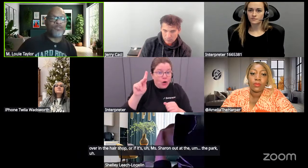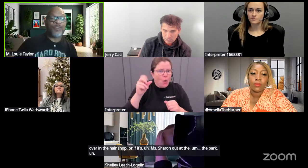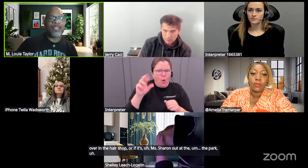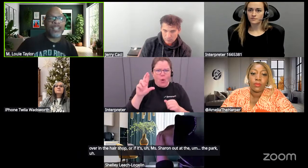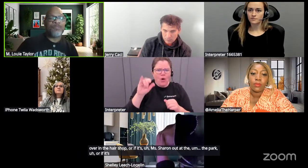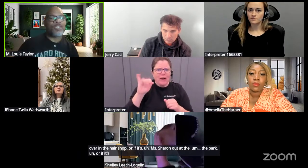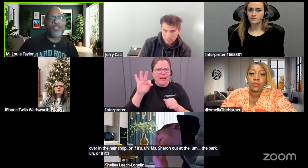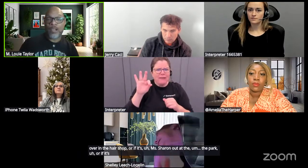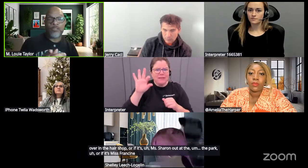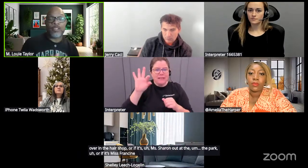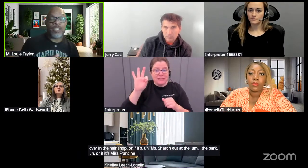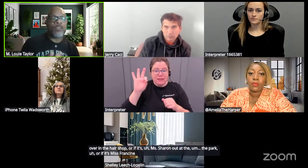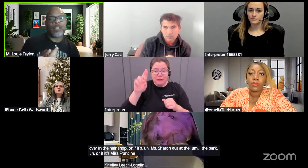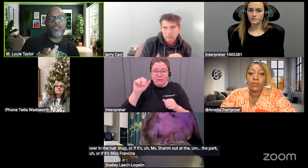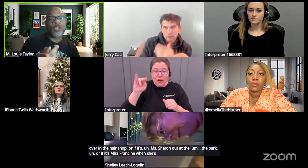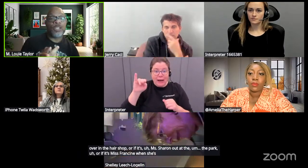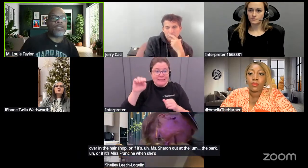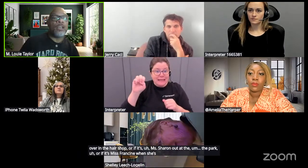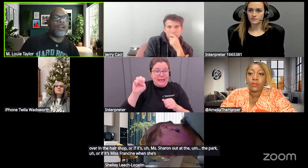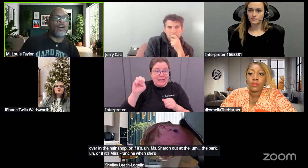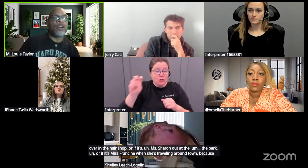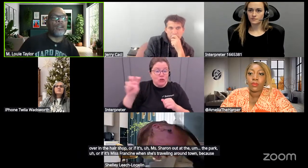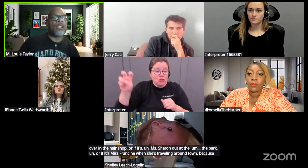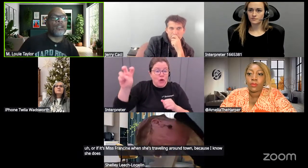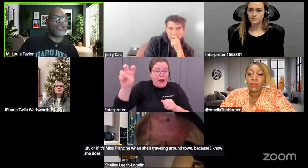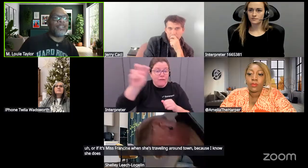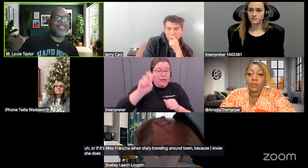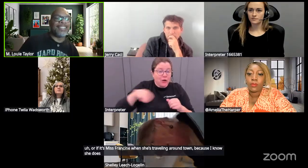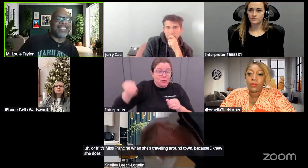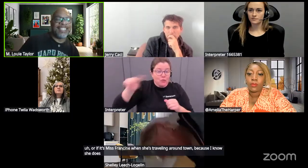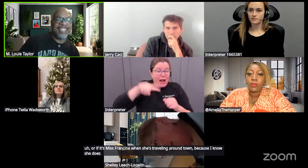Miss Francine when she's traveling around town, because I know she does. Uh,